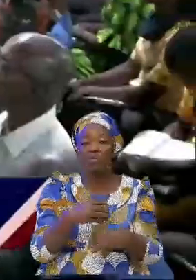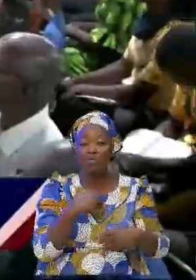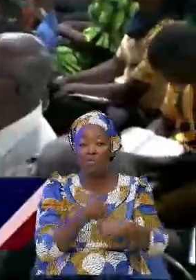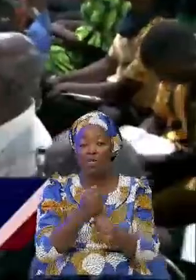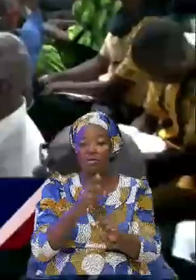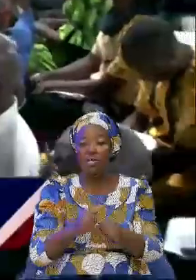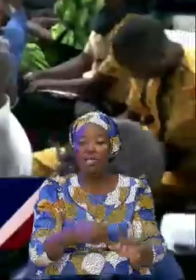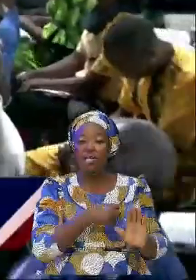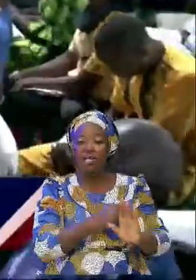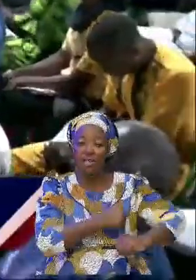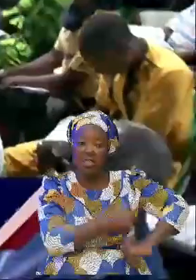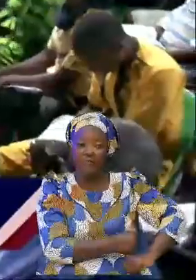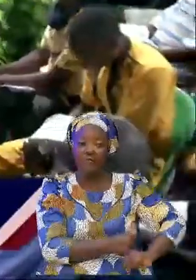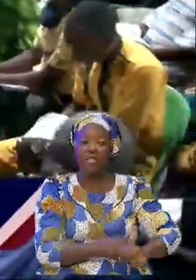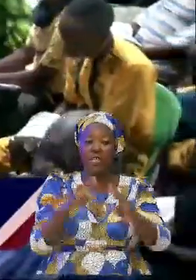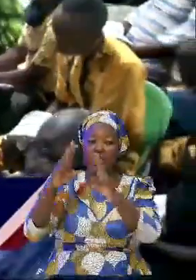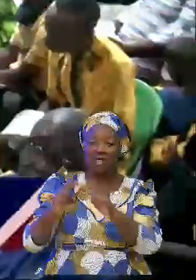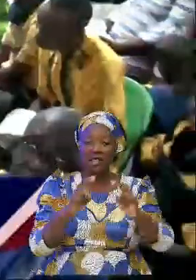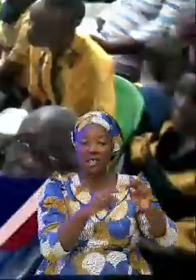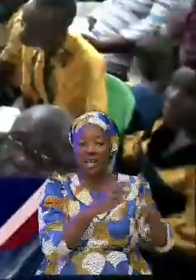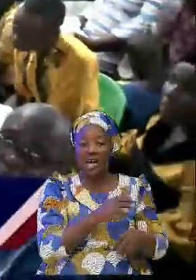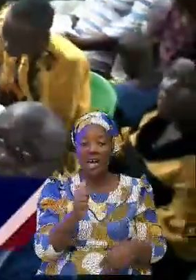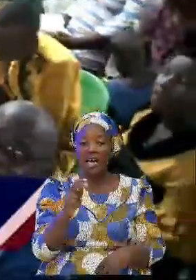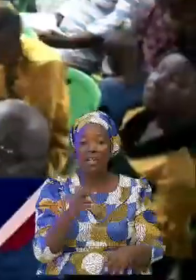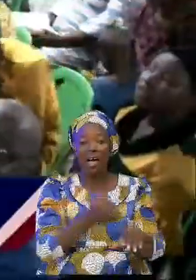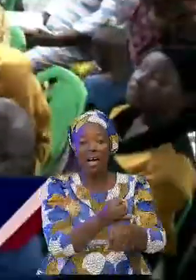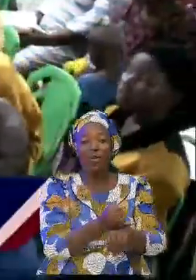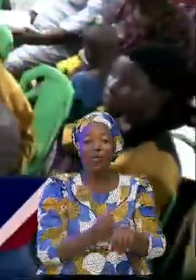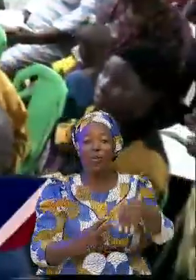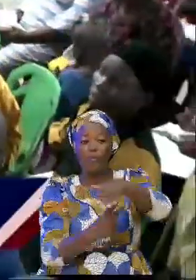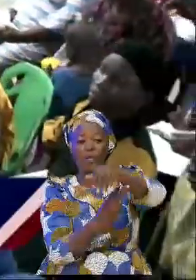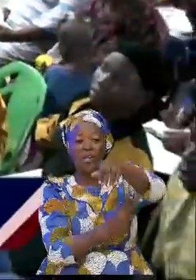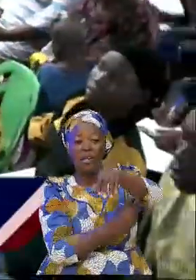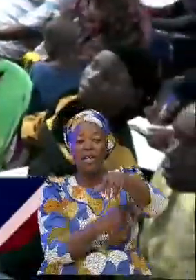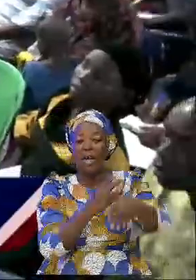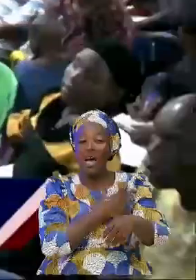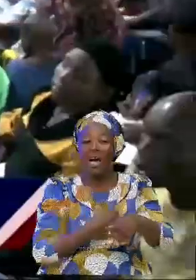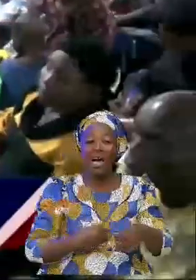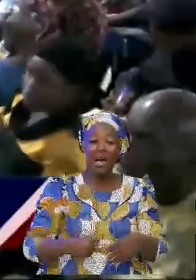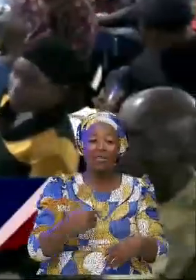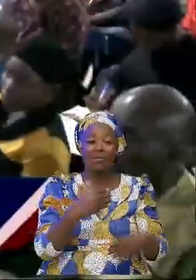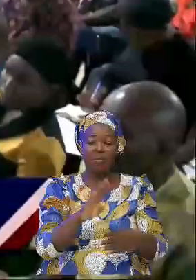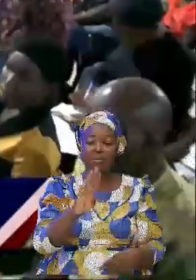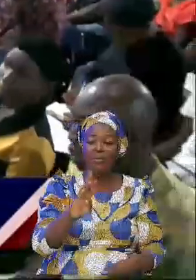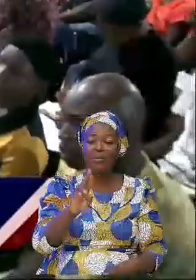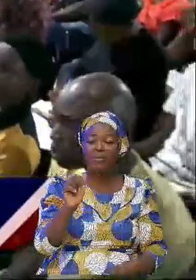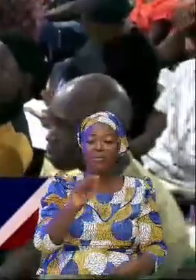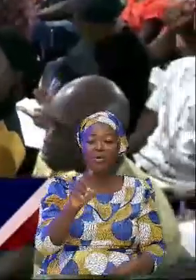I have made you a defense city. and an iron